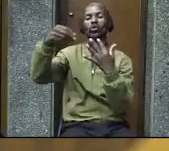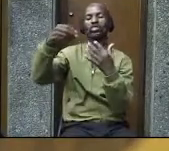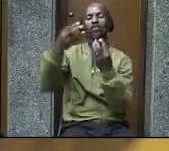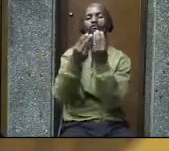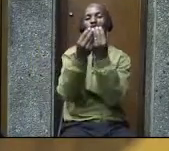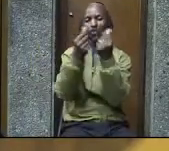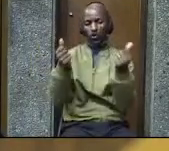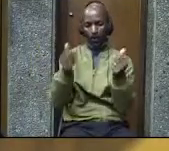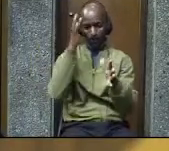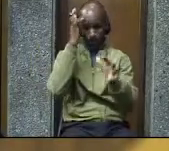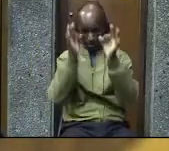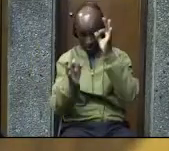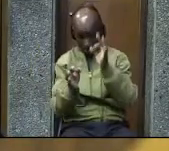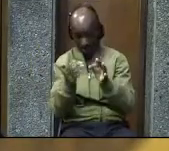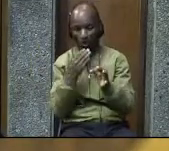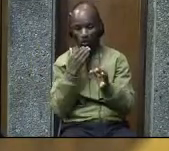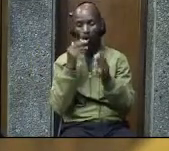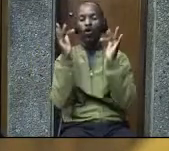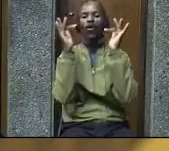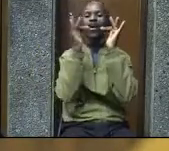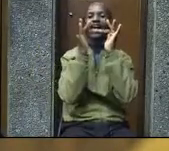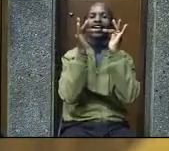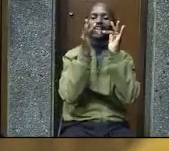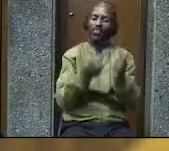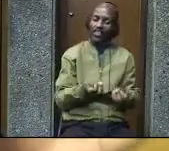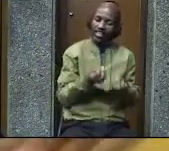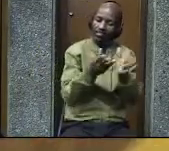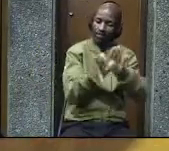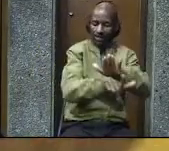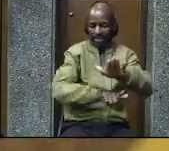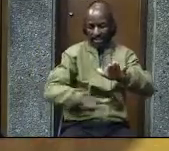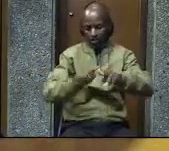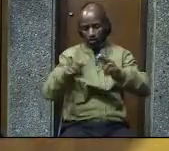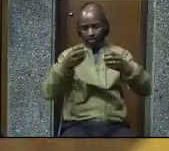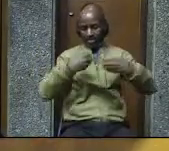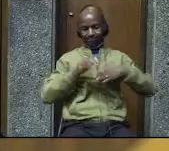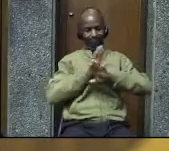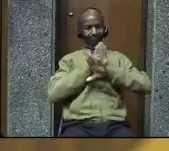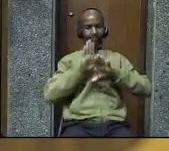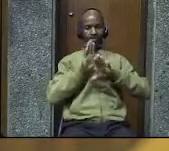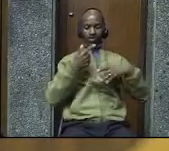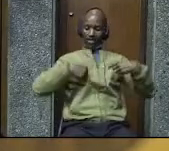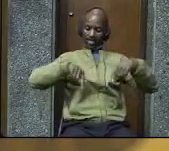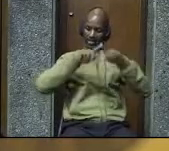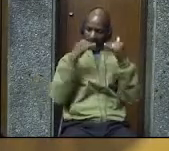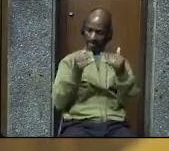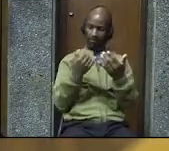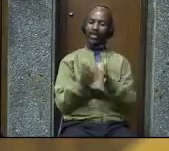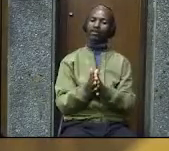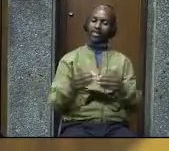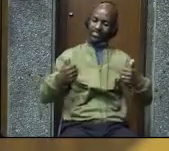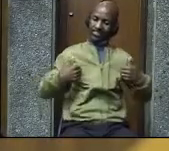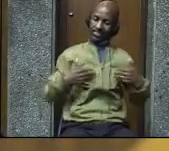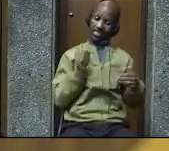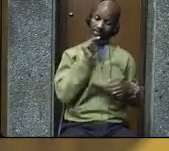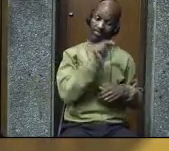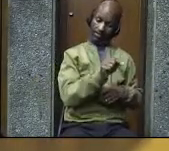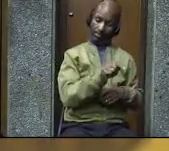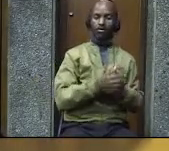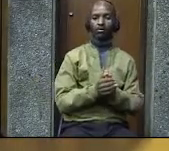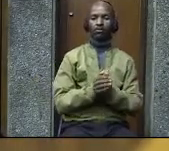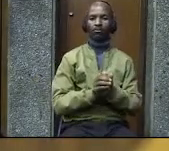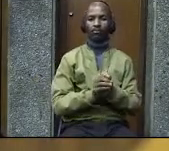few politicians who are connected ba ba fa lefatshe la seka fuwa rona re le batho ba bo rona. So let them start there.